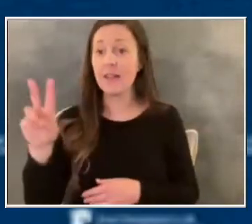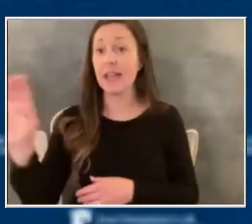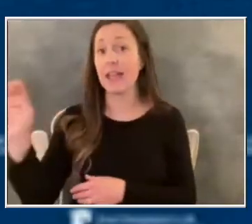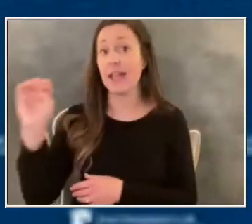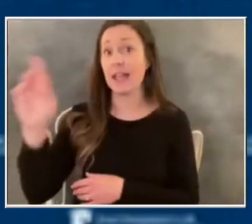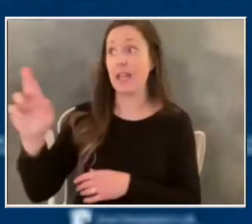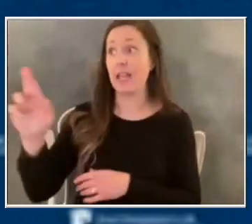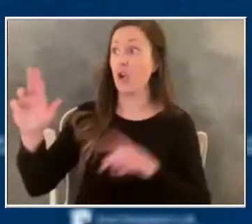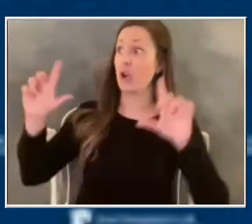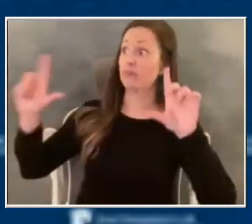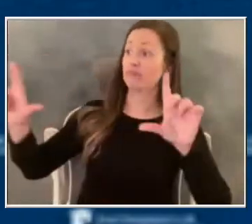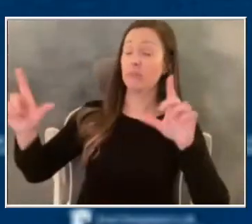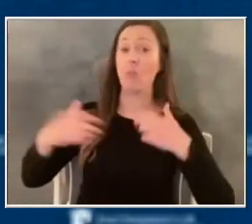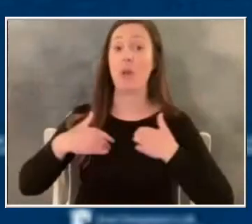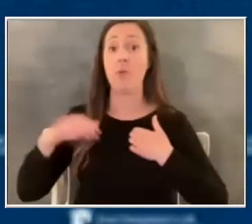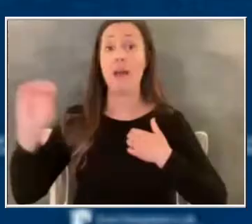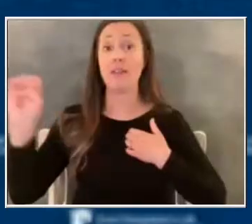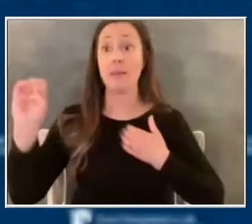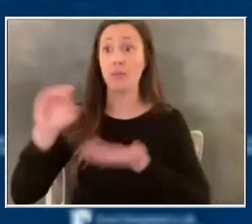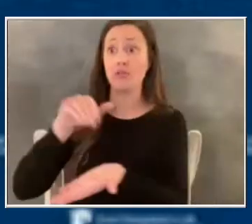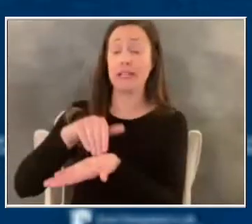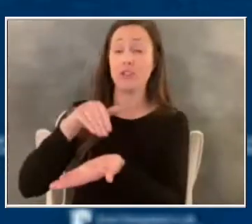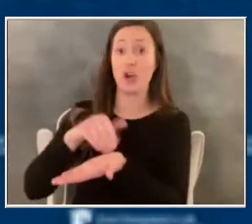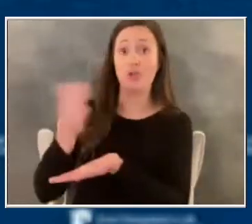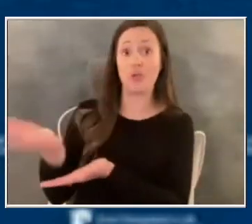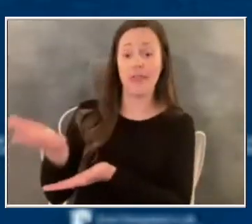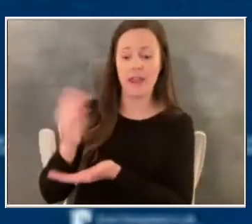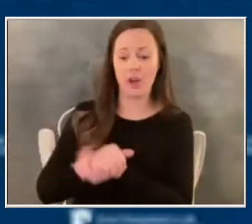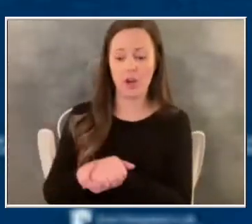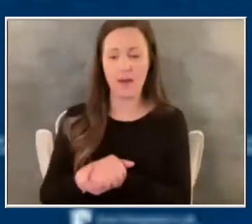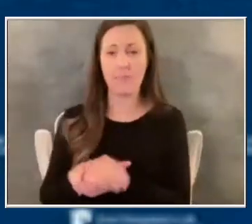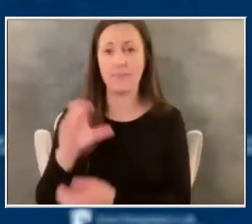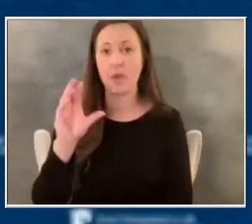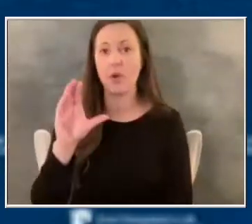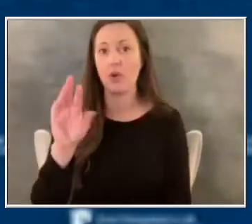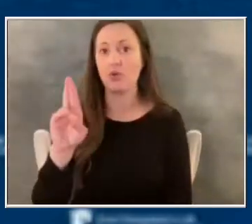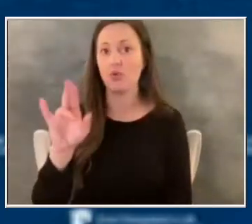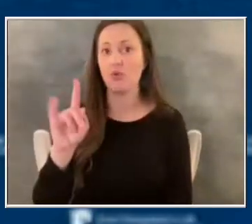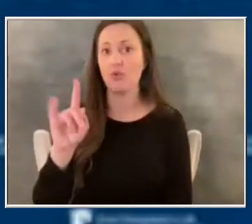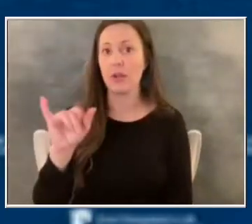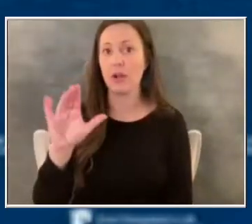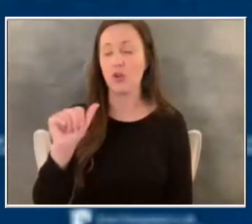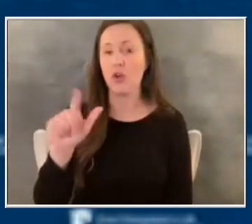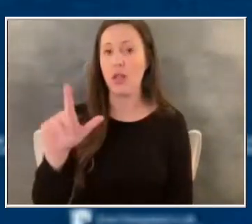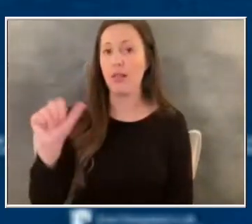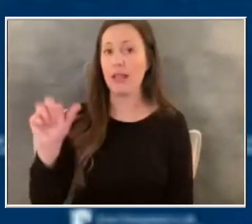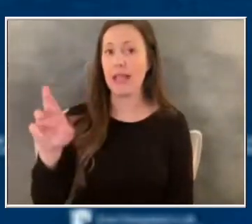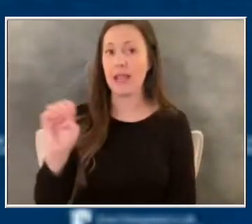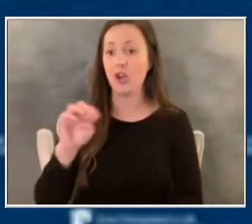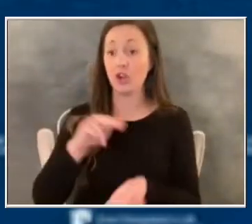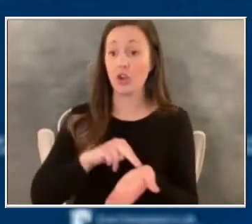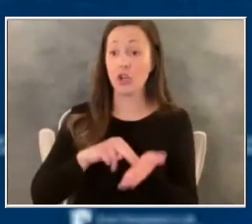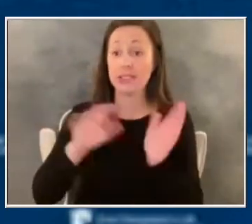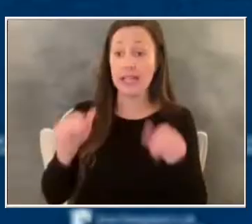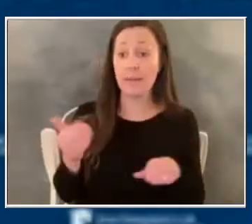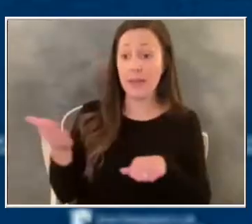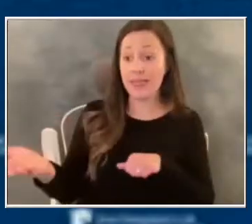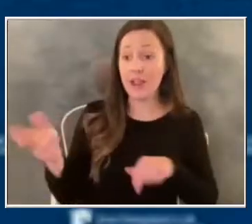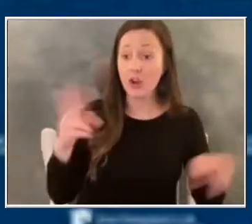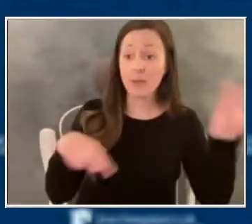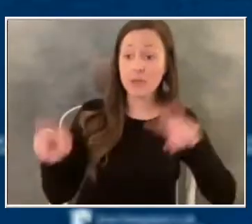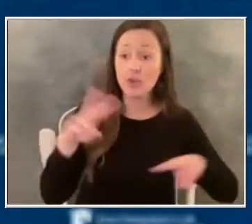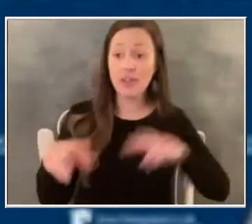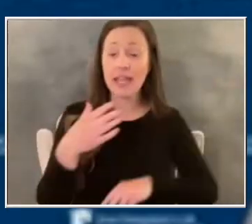have an emergency physician and a critical care nurse who can be there observing